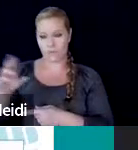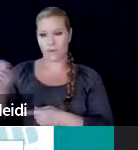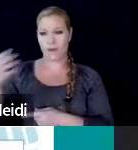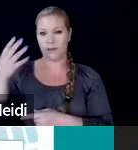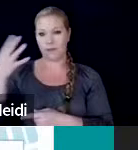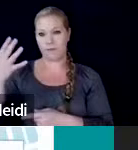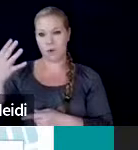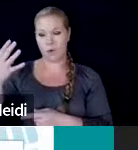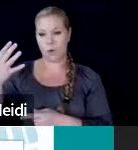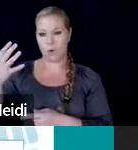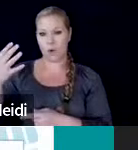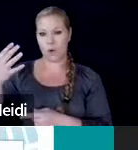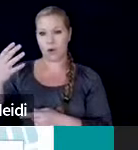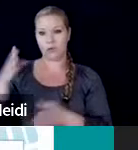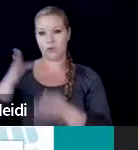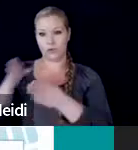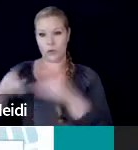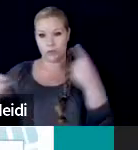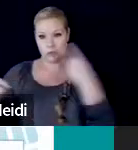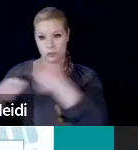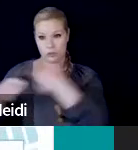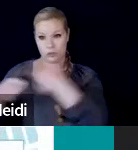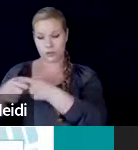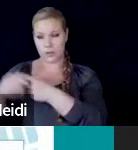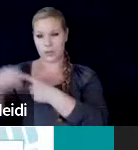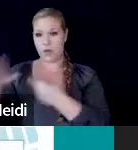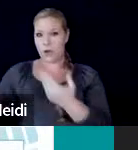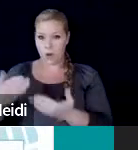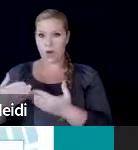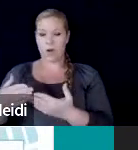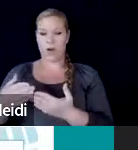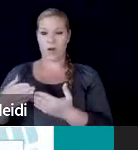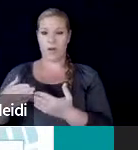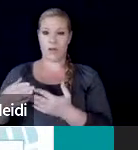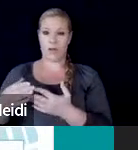directions from between I-5 and Marine Drive.